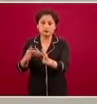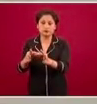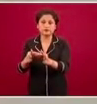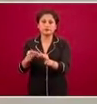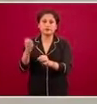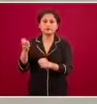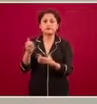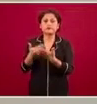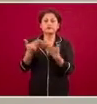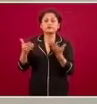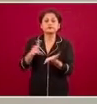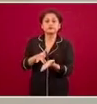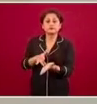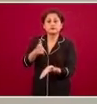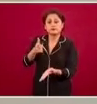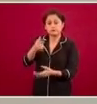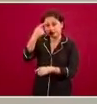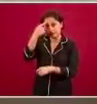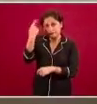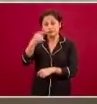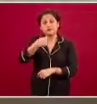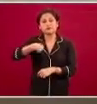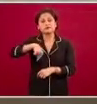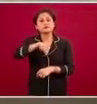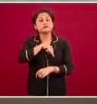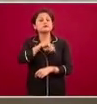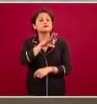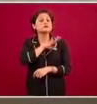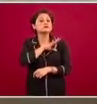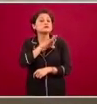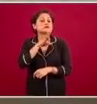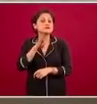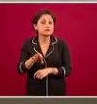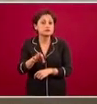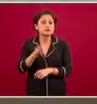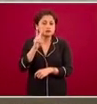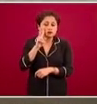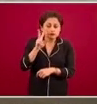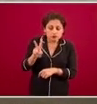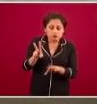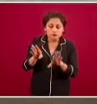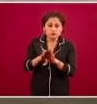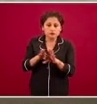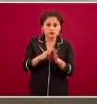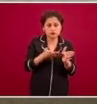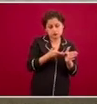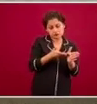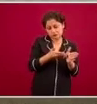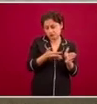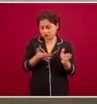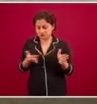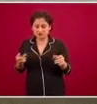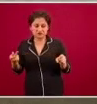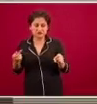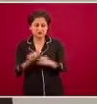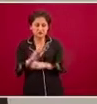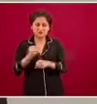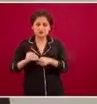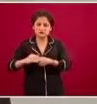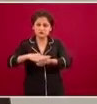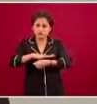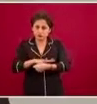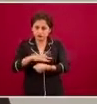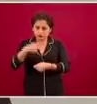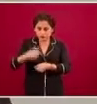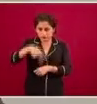improved and have been amplified. This model allows us to have a